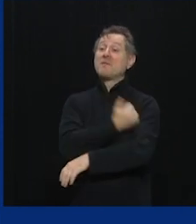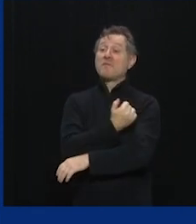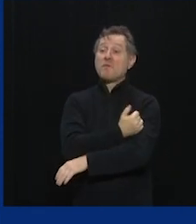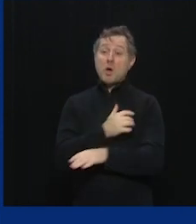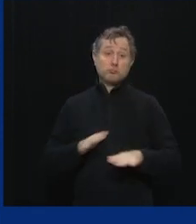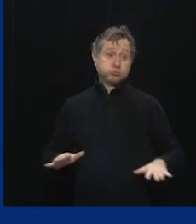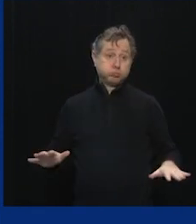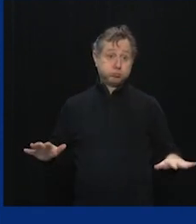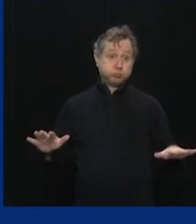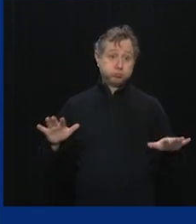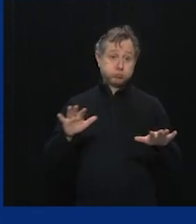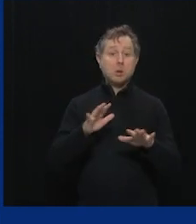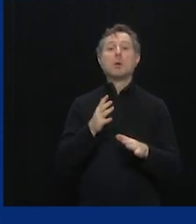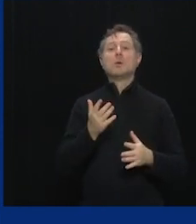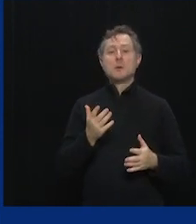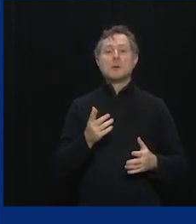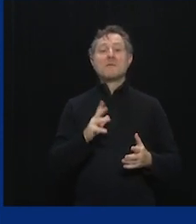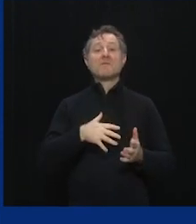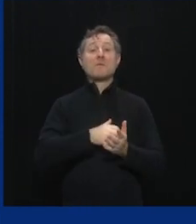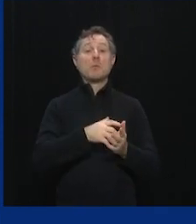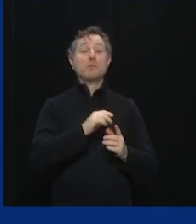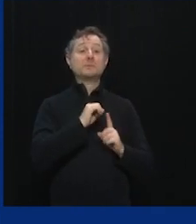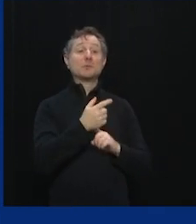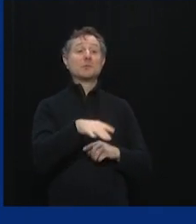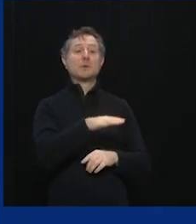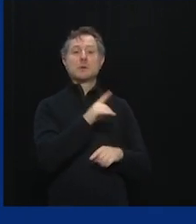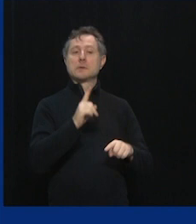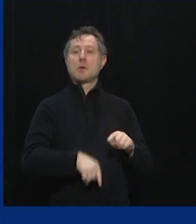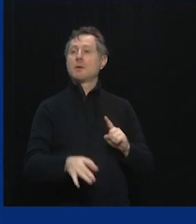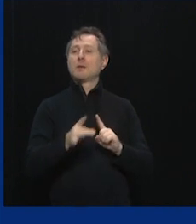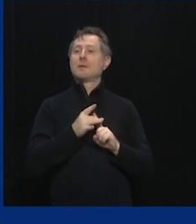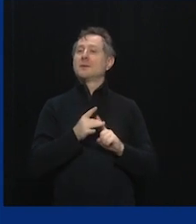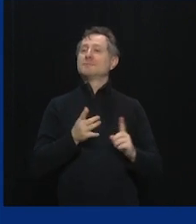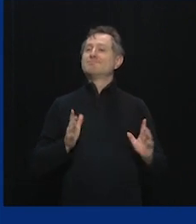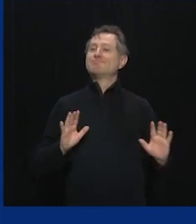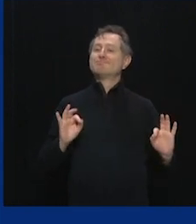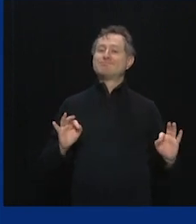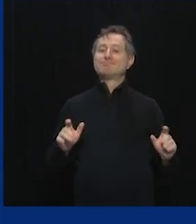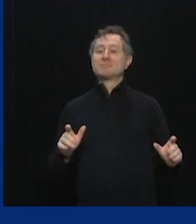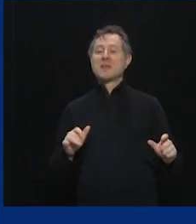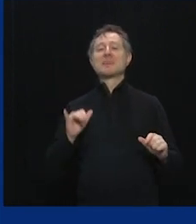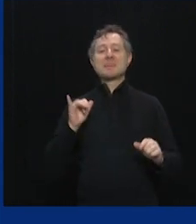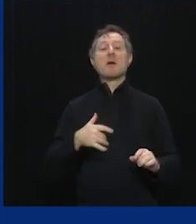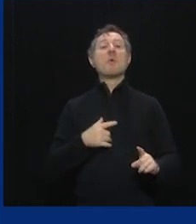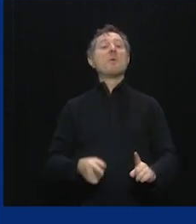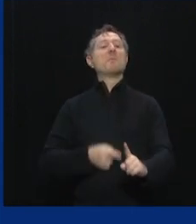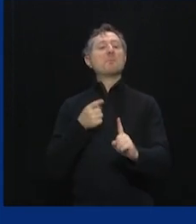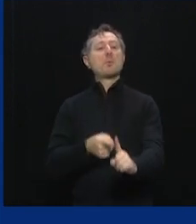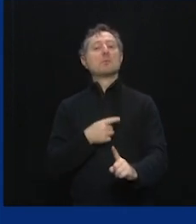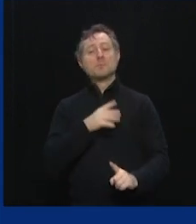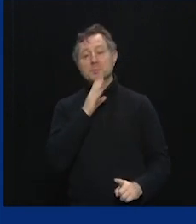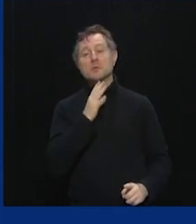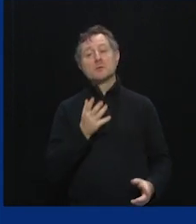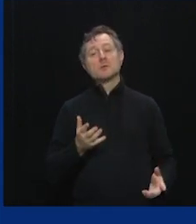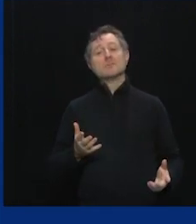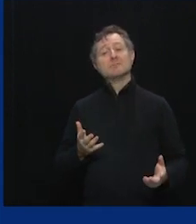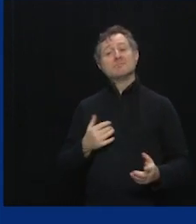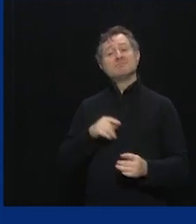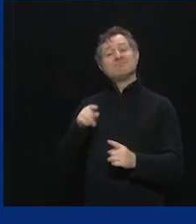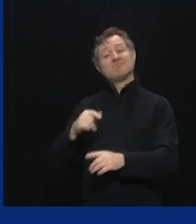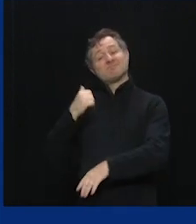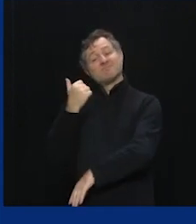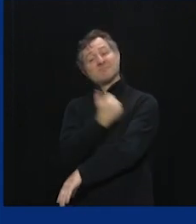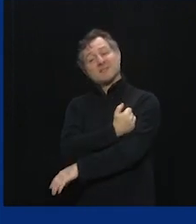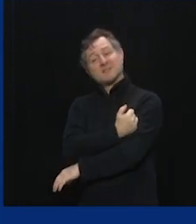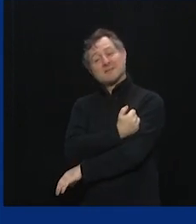people even in vulnerable situations wouldn't have contracted COVID. That's the whole system we're talking about. We often have to be protecting each other and realizing